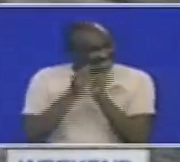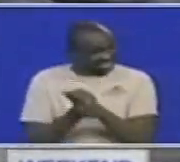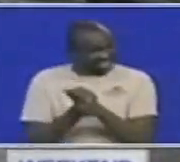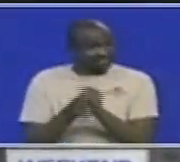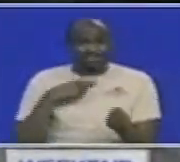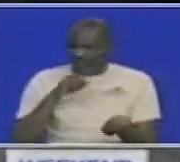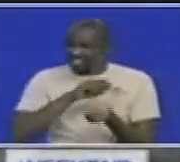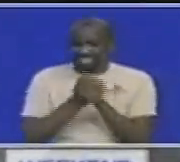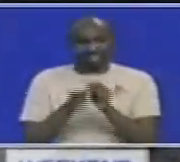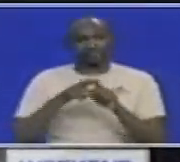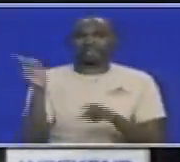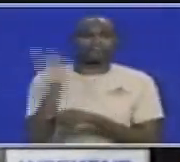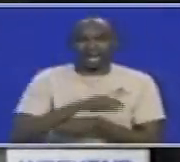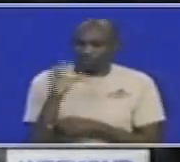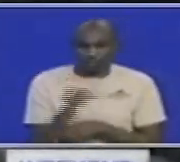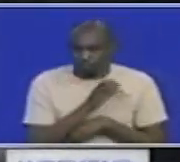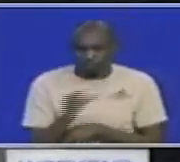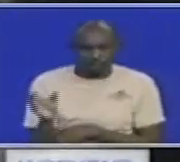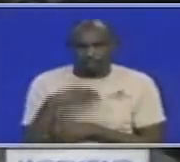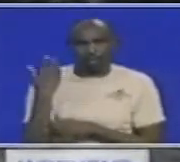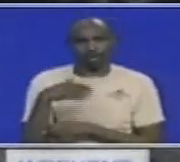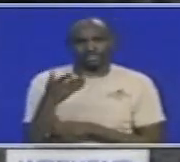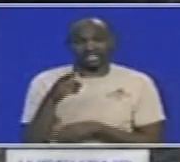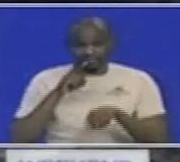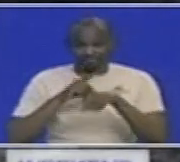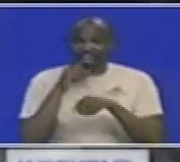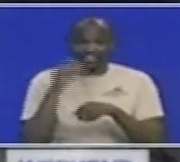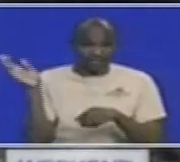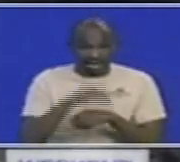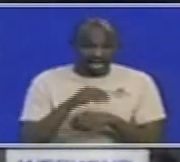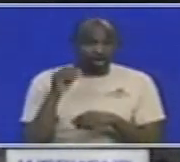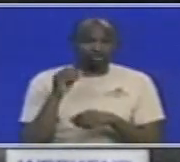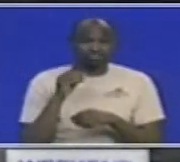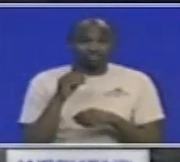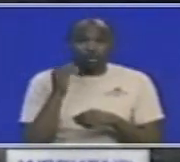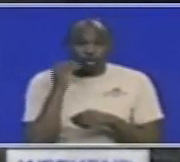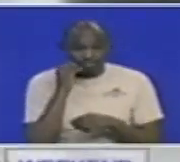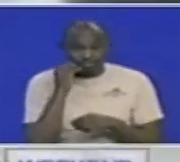fell back to his old habits. We just come home very drunk,